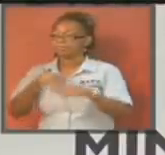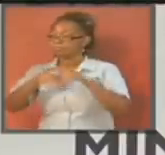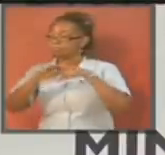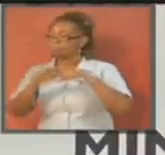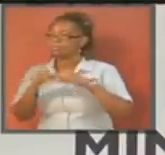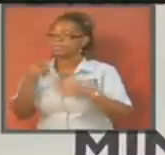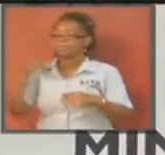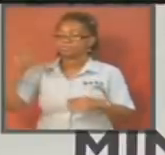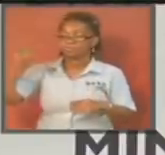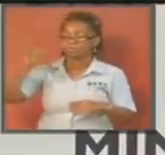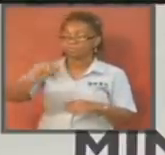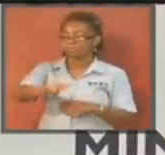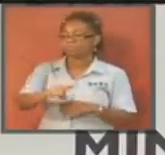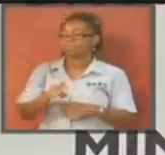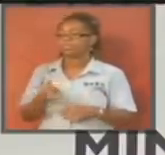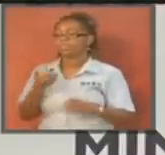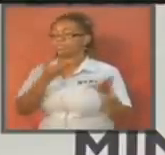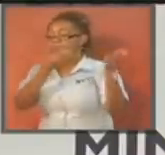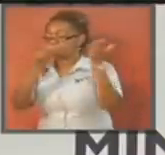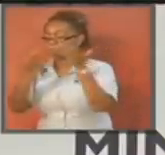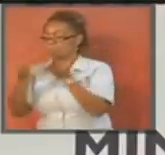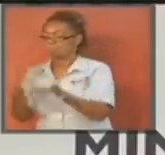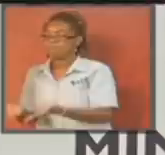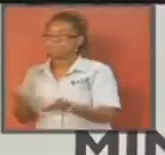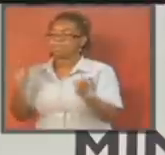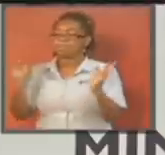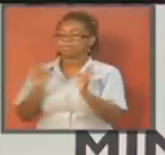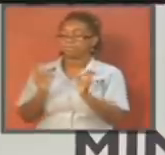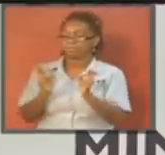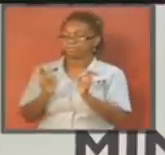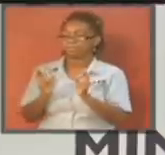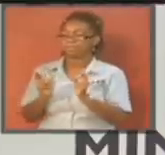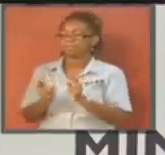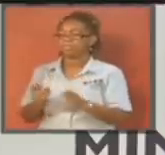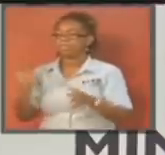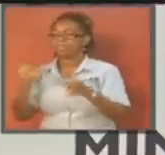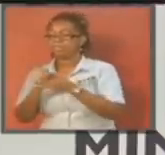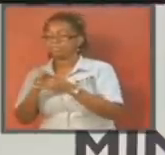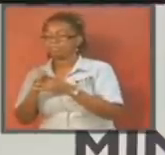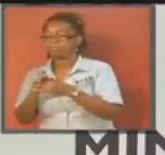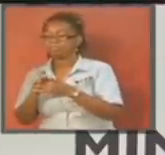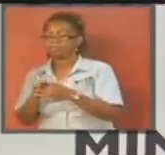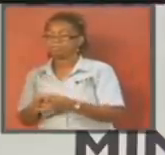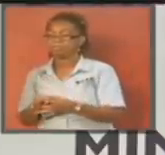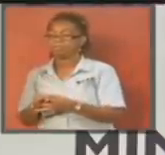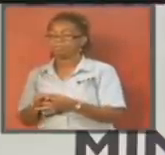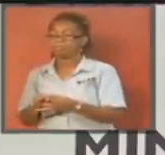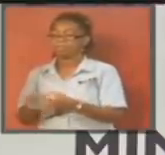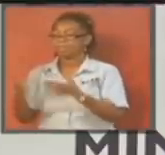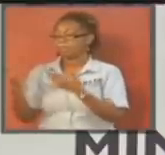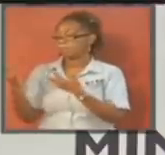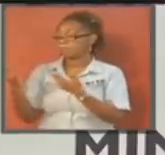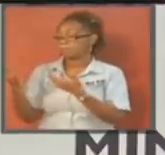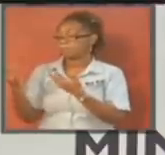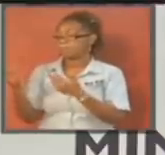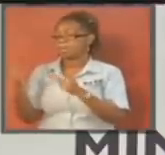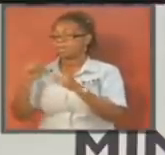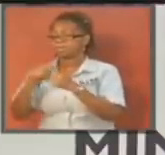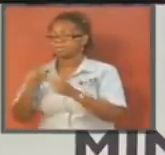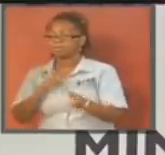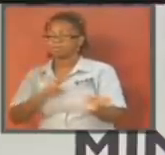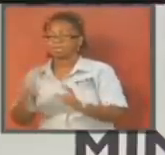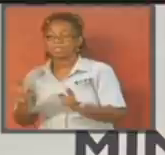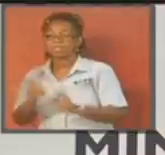in a bonded facility, which means that it's bonded pending use. All right, so the Ministry of Health has taken control